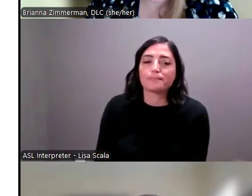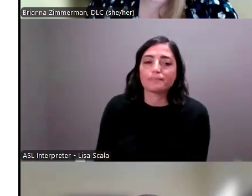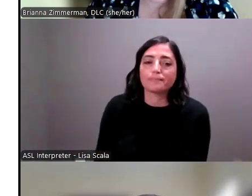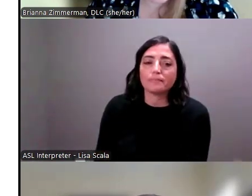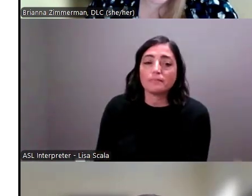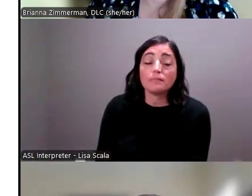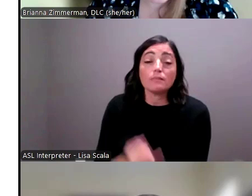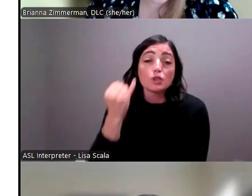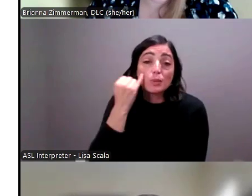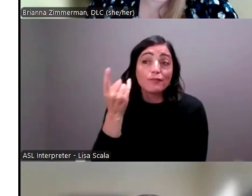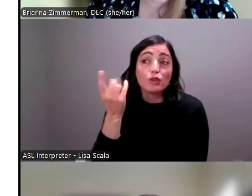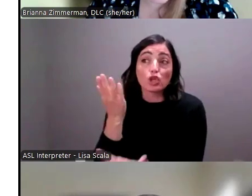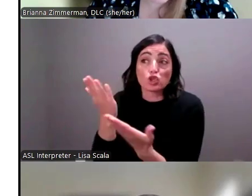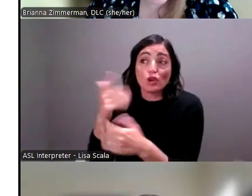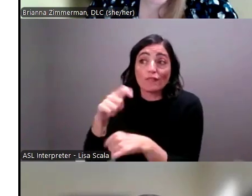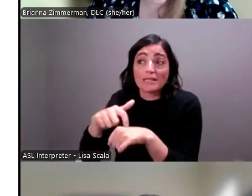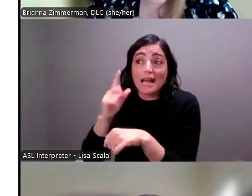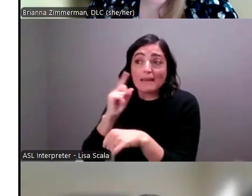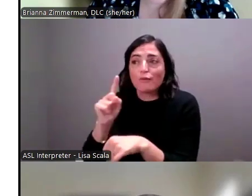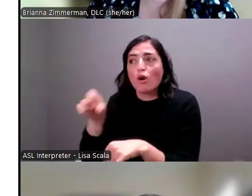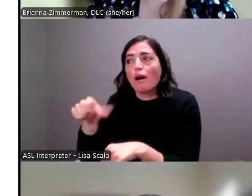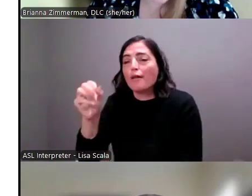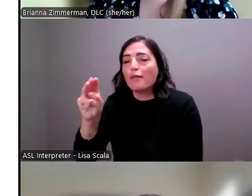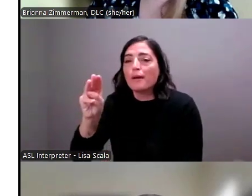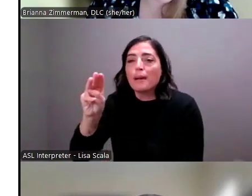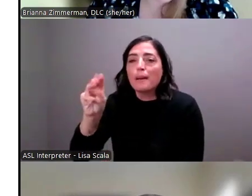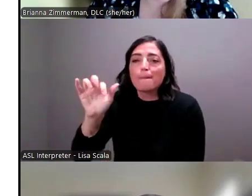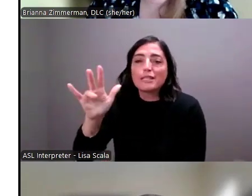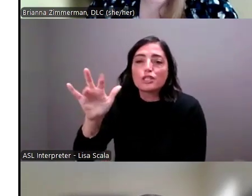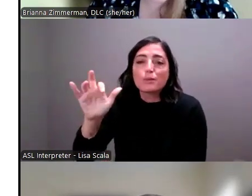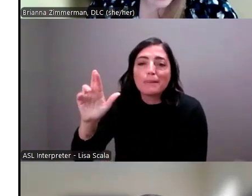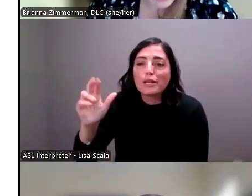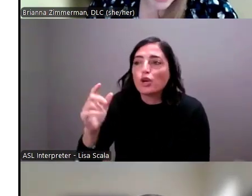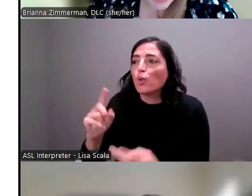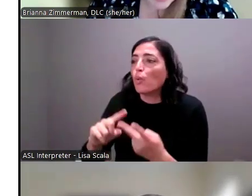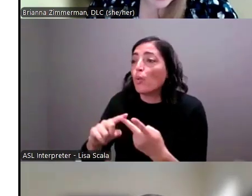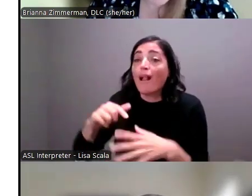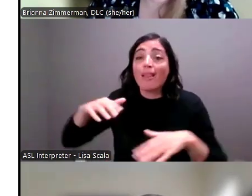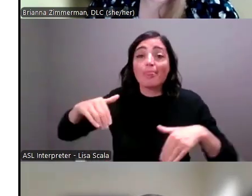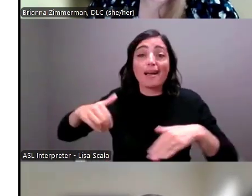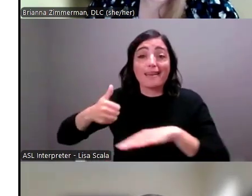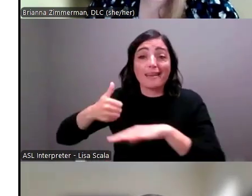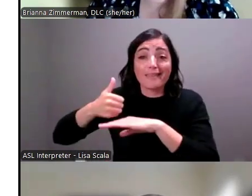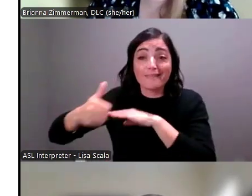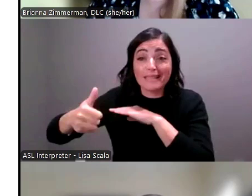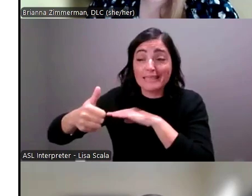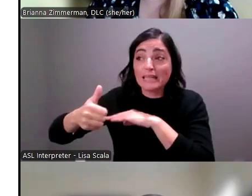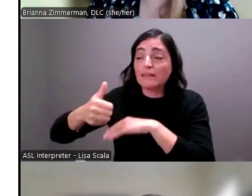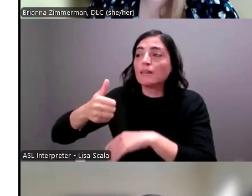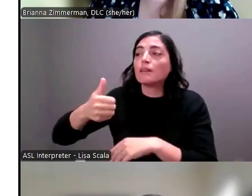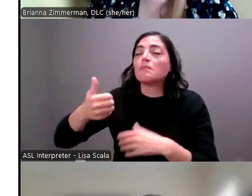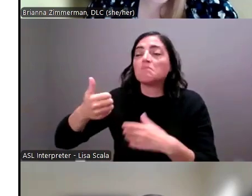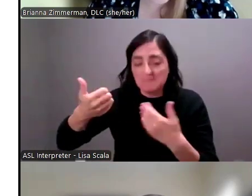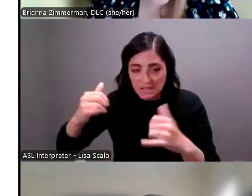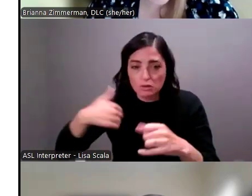So if you're serving time, say, for a misdemeanor, or you haven't been convicted yet, you can still vote.